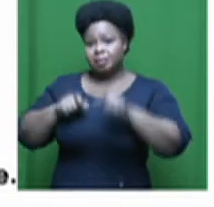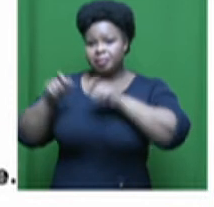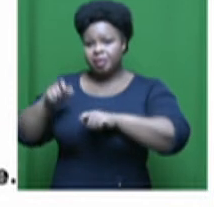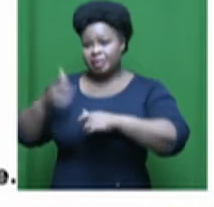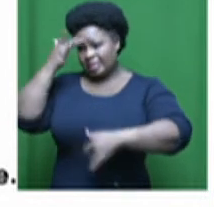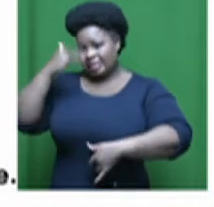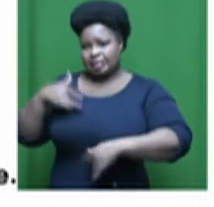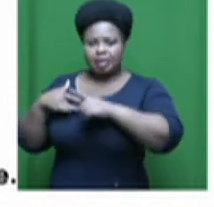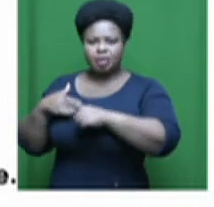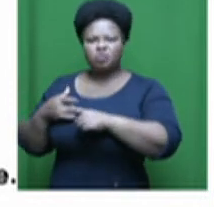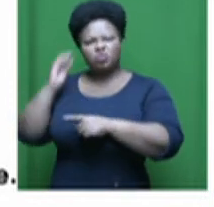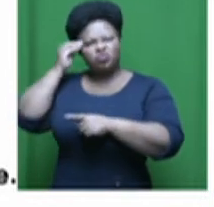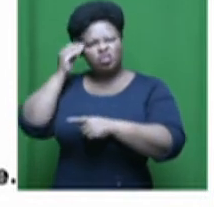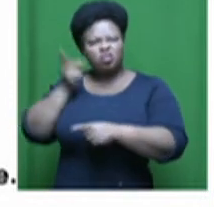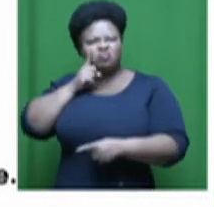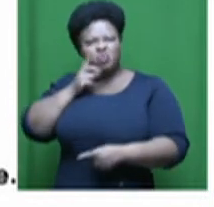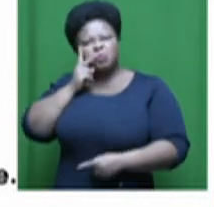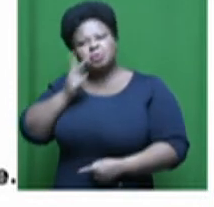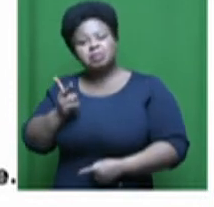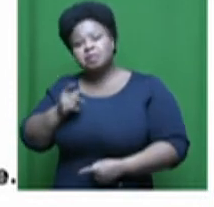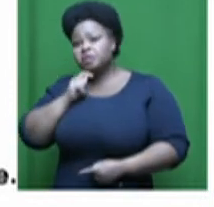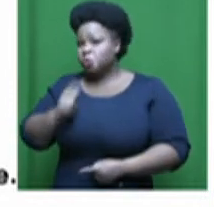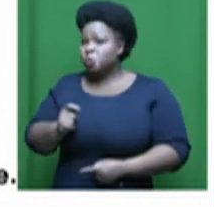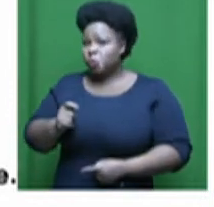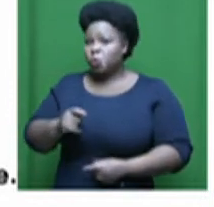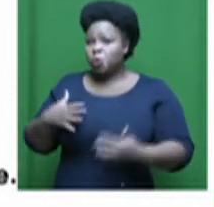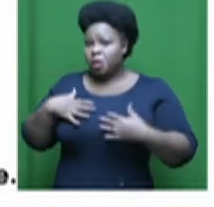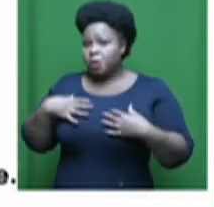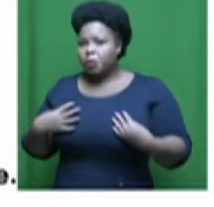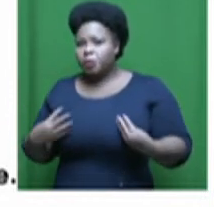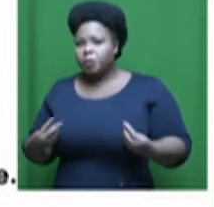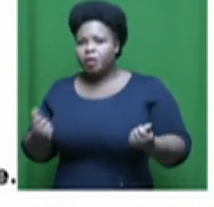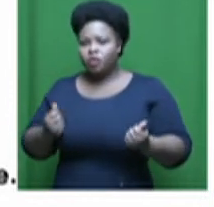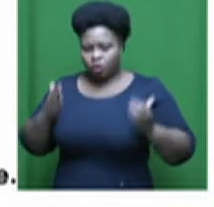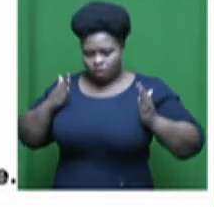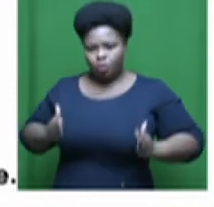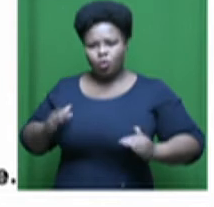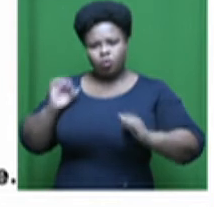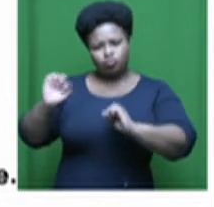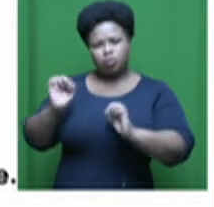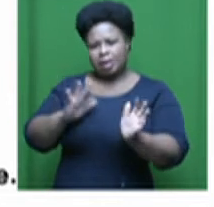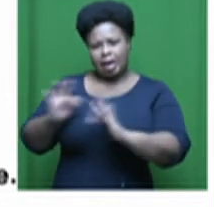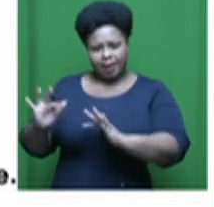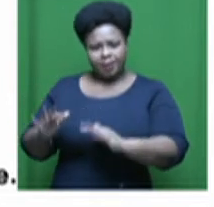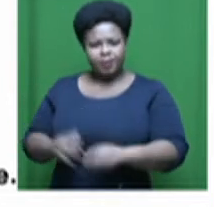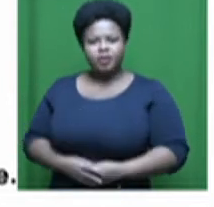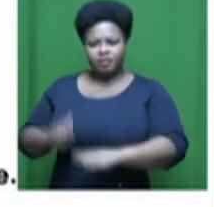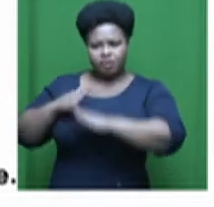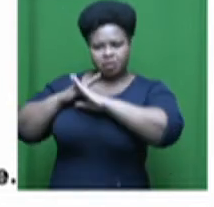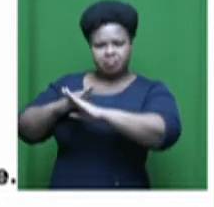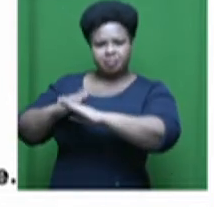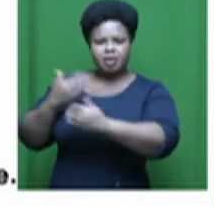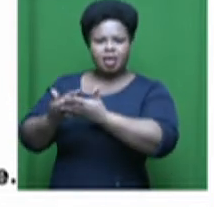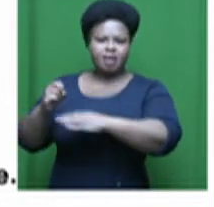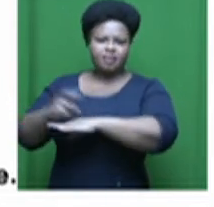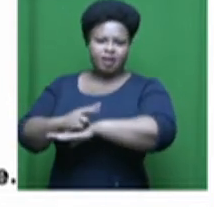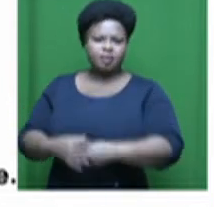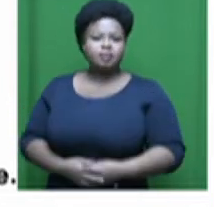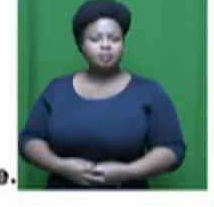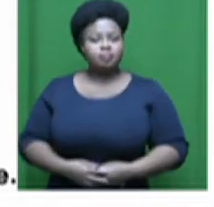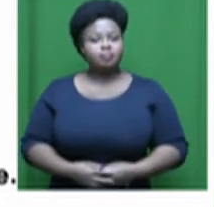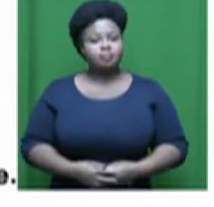specifically interested in seeing how well they responded in terms of the immune system to the vaccine. The manner in which these trials